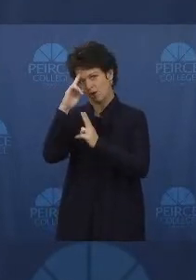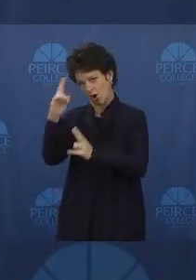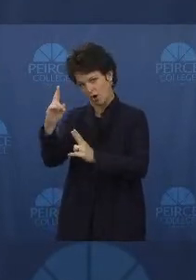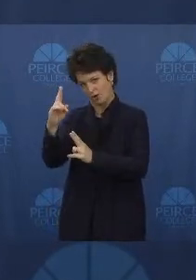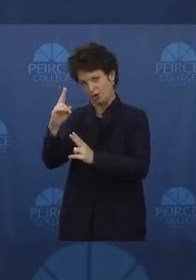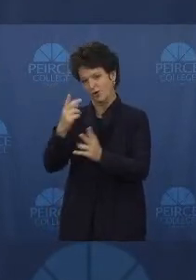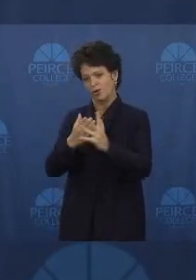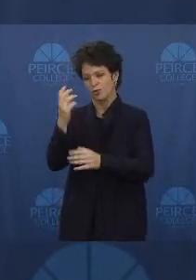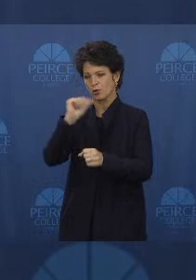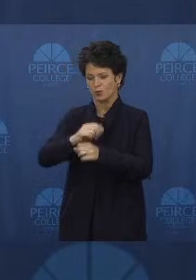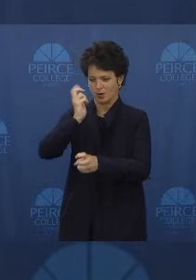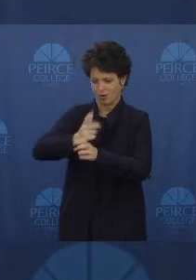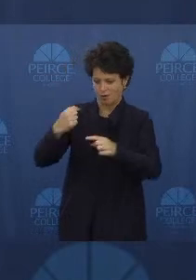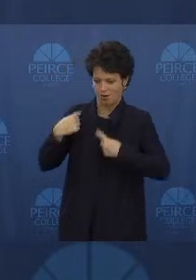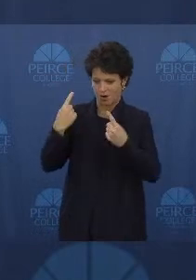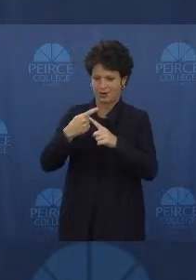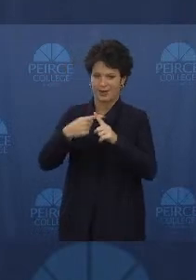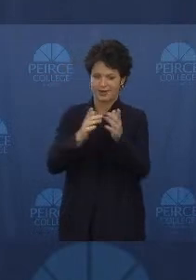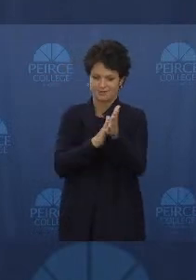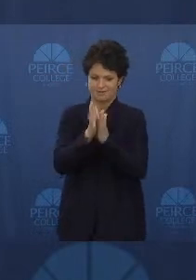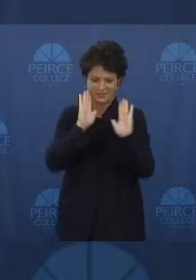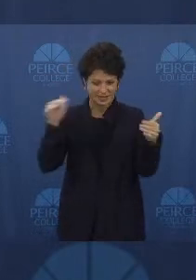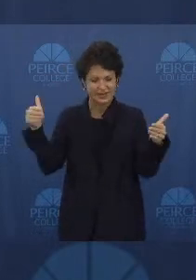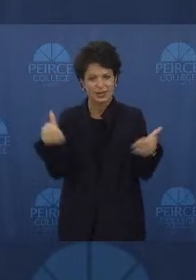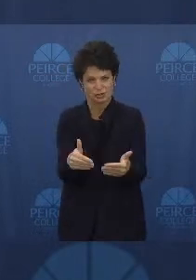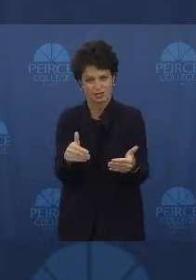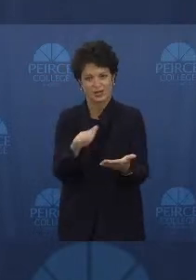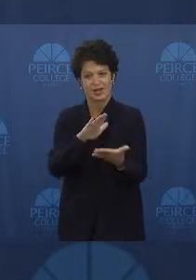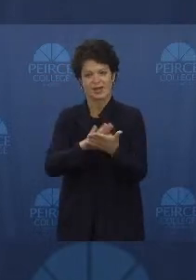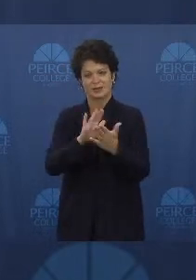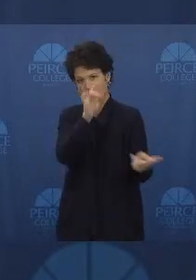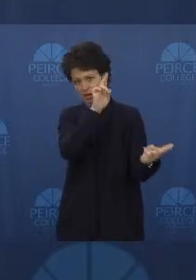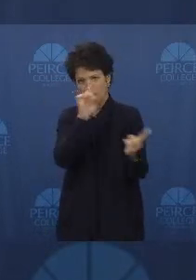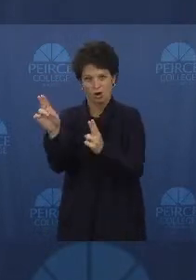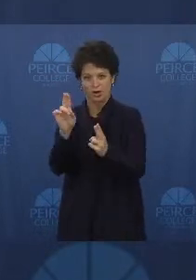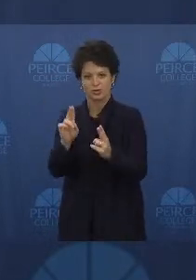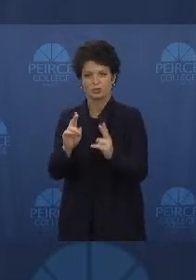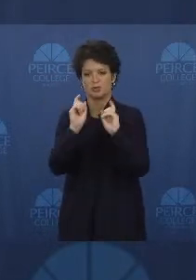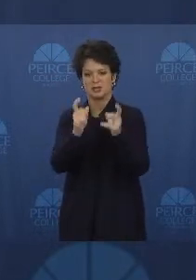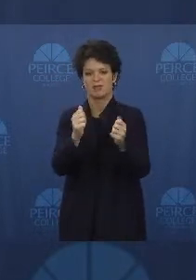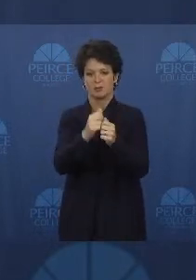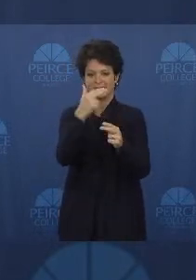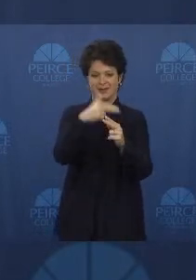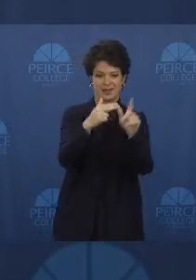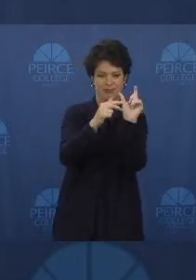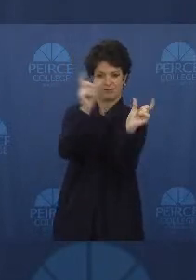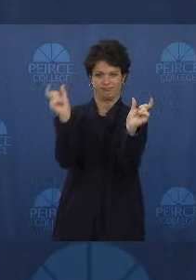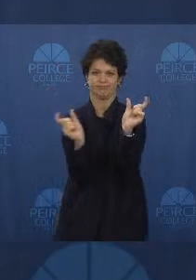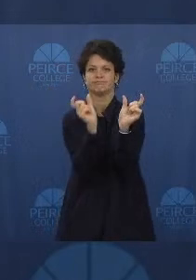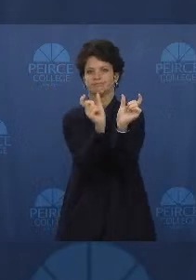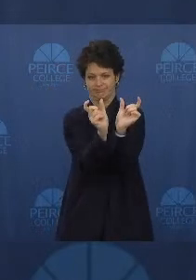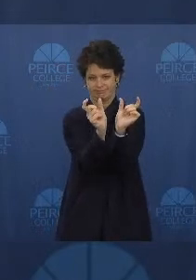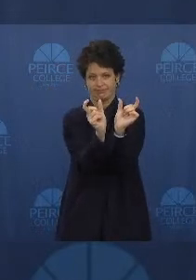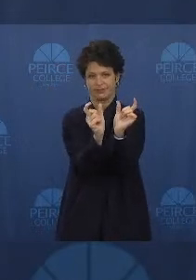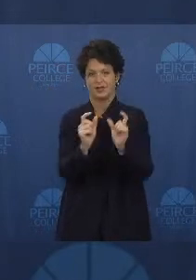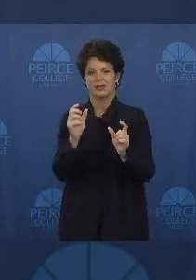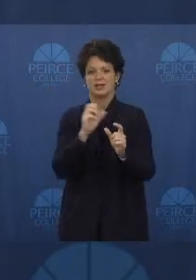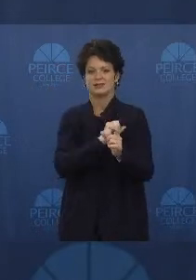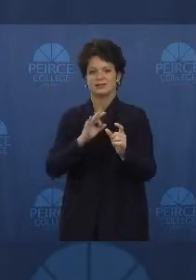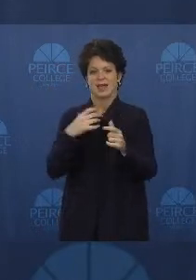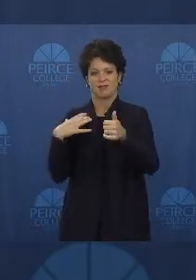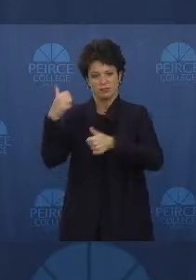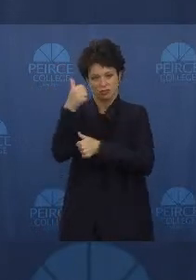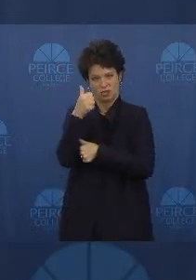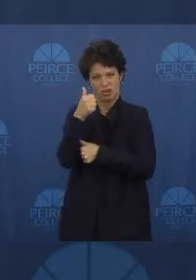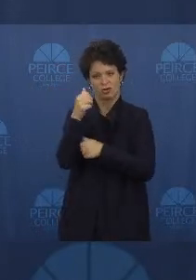honors through their hard work and dedication. Academic honors will be read with the candidates' names. Our faculty chairs will